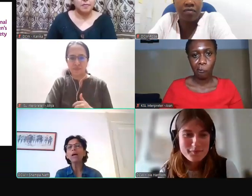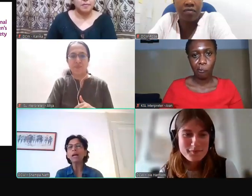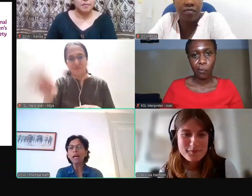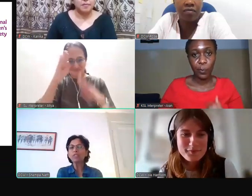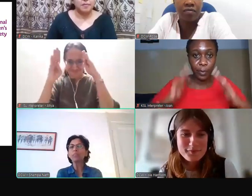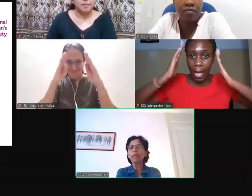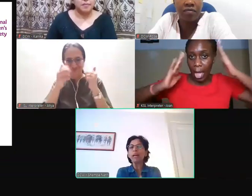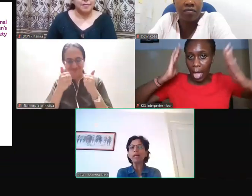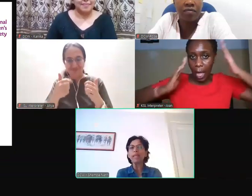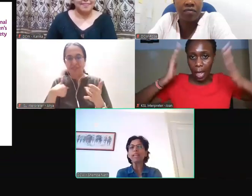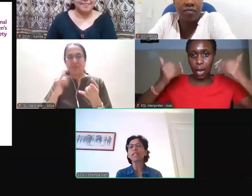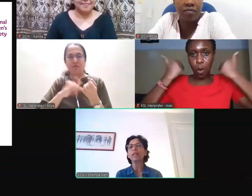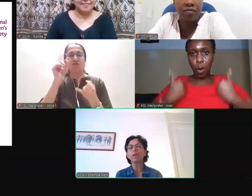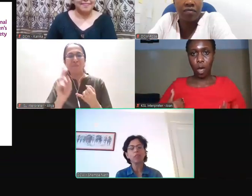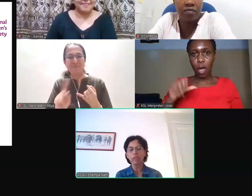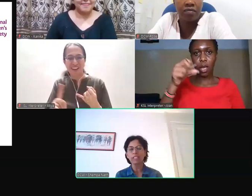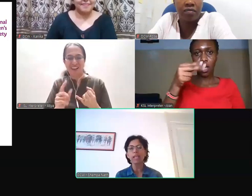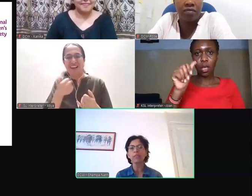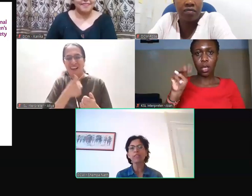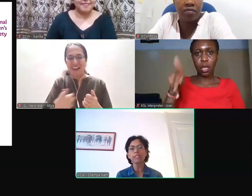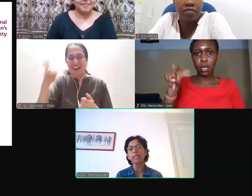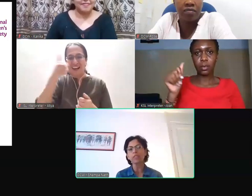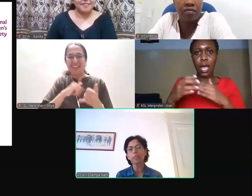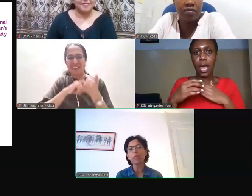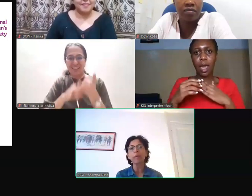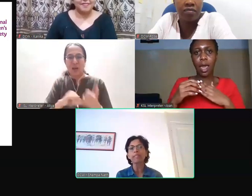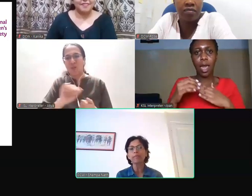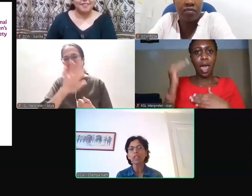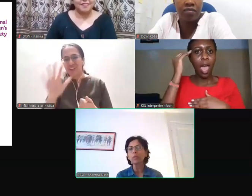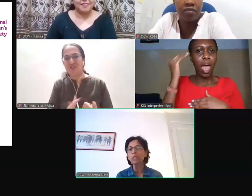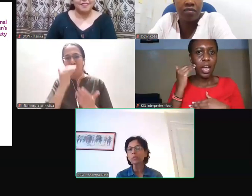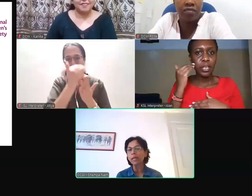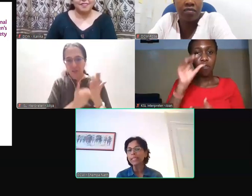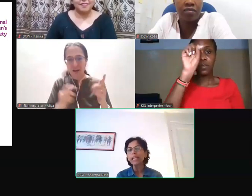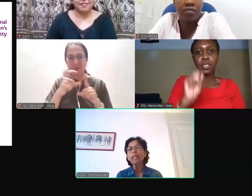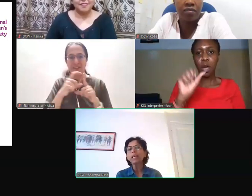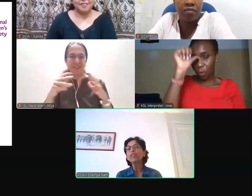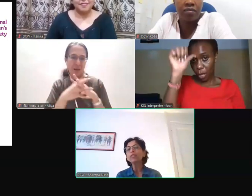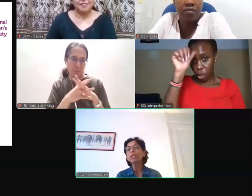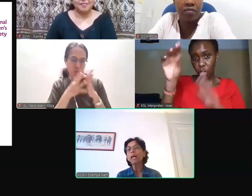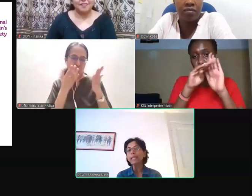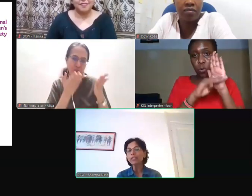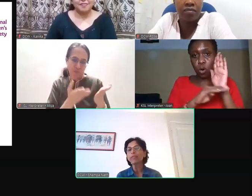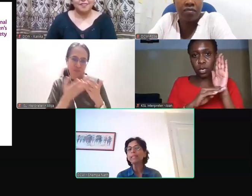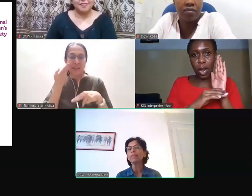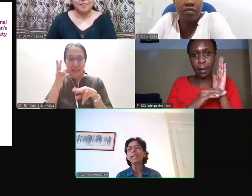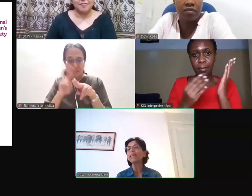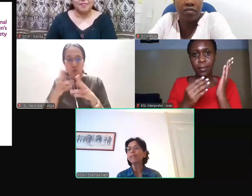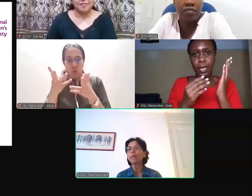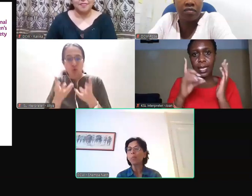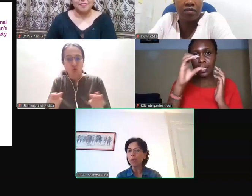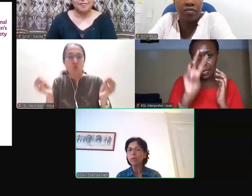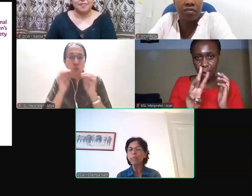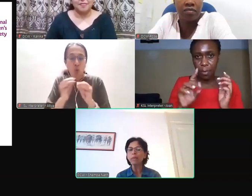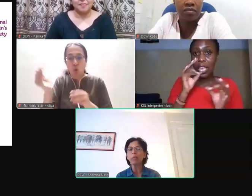Hello, I'm Shampa. I'm the head of the South Asia program at Deaf Child Worldwide. If you'd like to find out